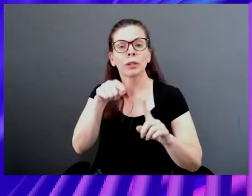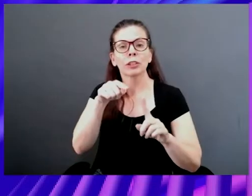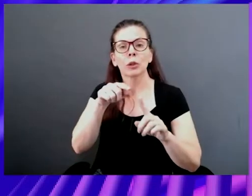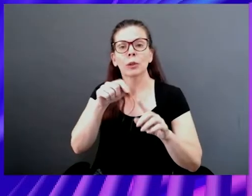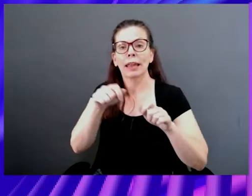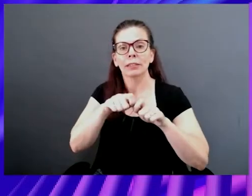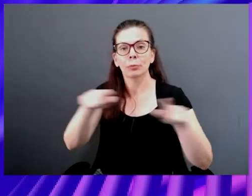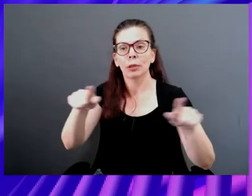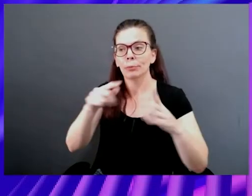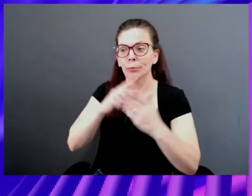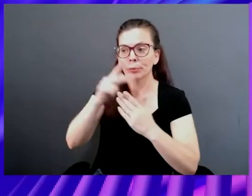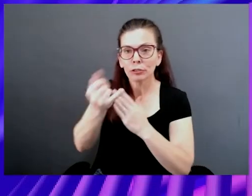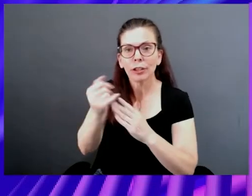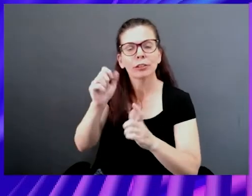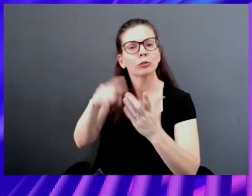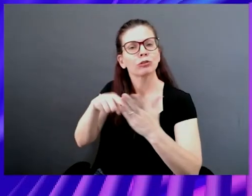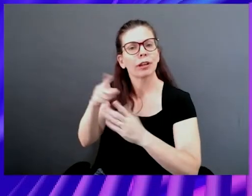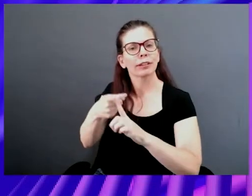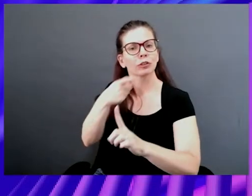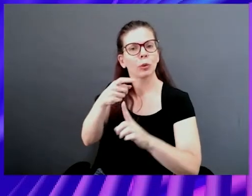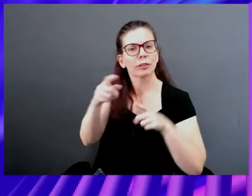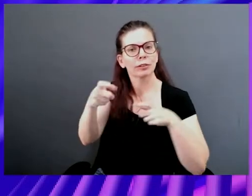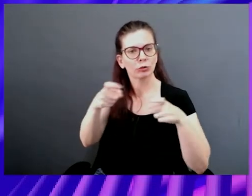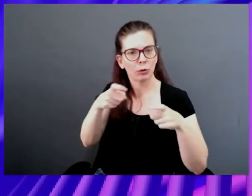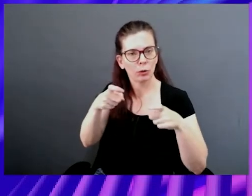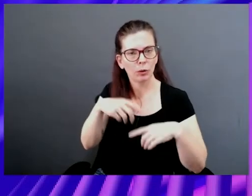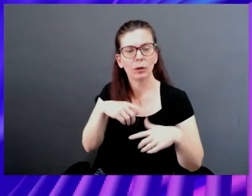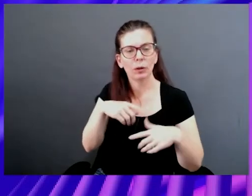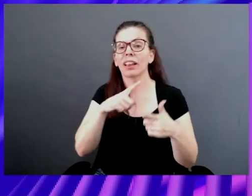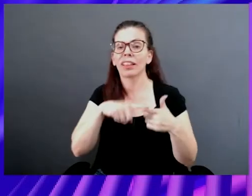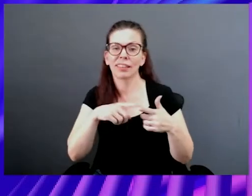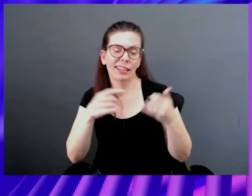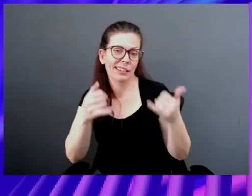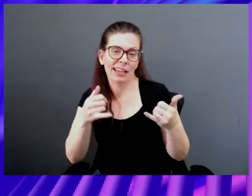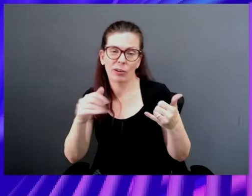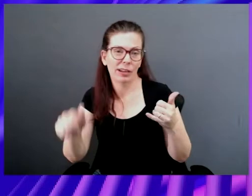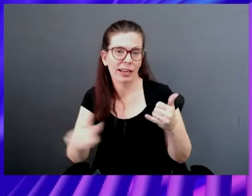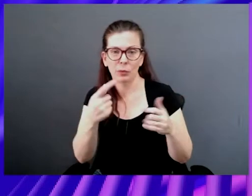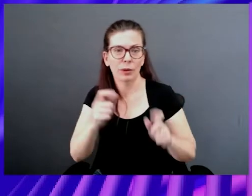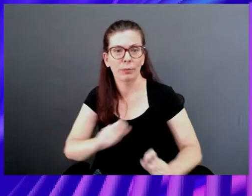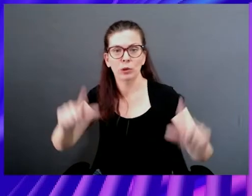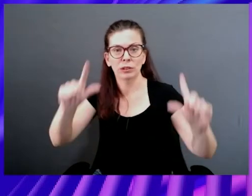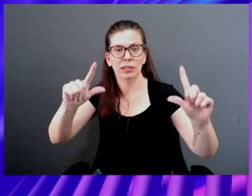like check it in the source control. Yeah. And then now, whenever anyone who pulls up the source control,